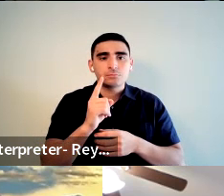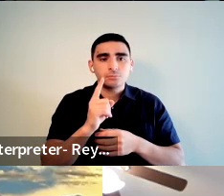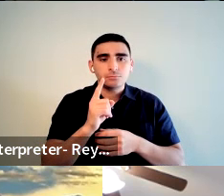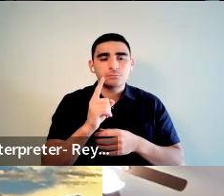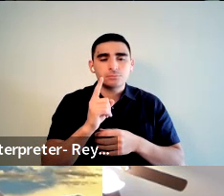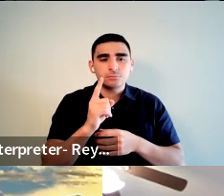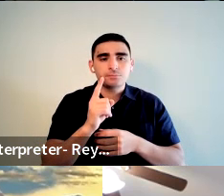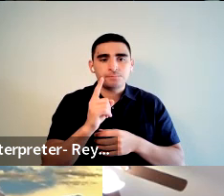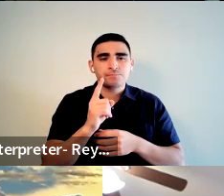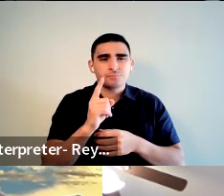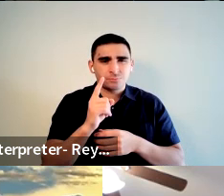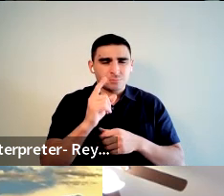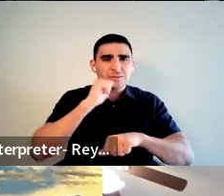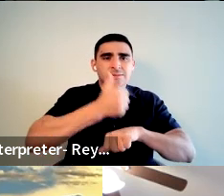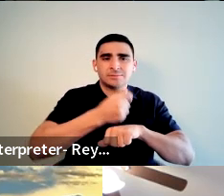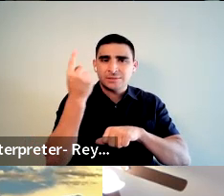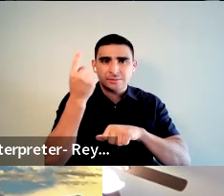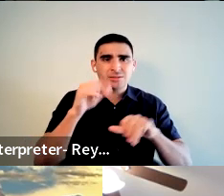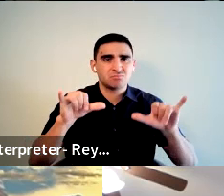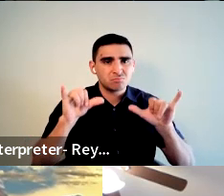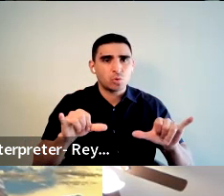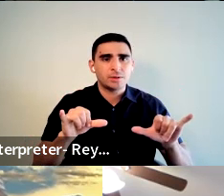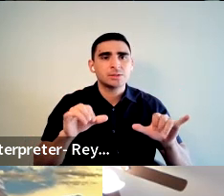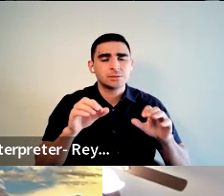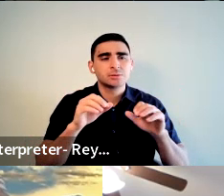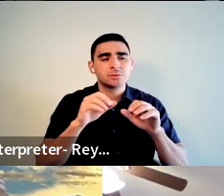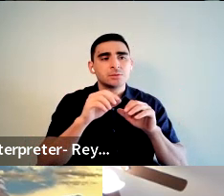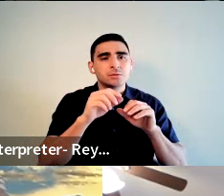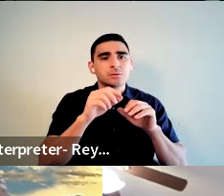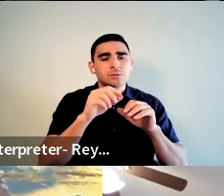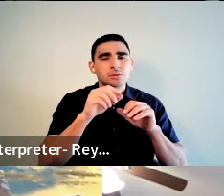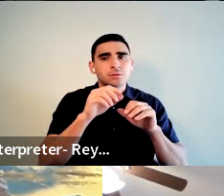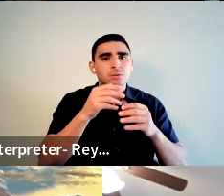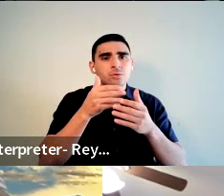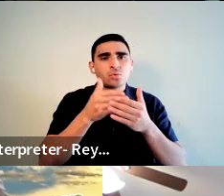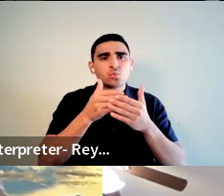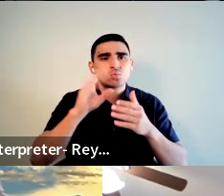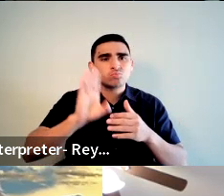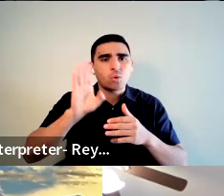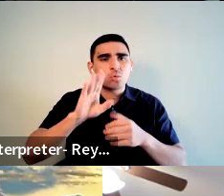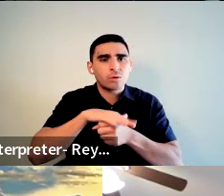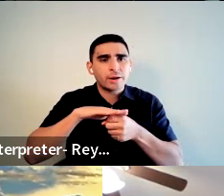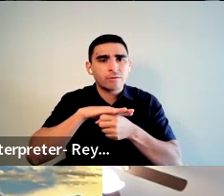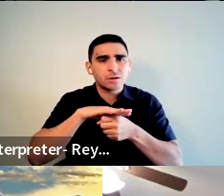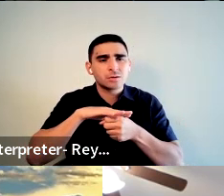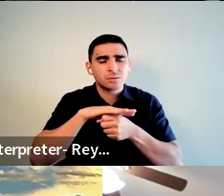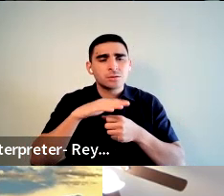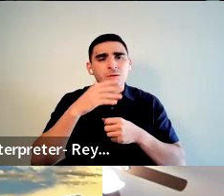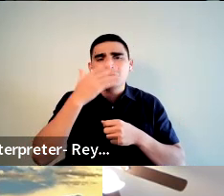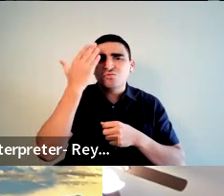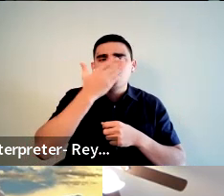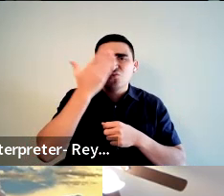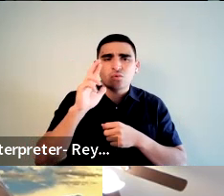be more permanent down in the Boulder area on the Front Range, and then something